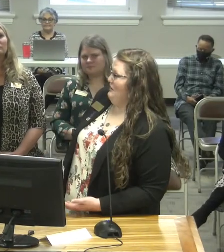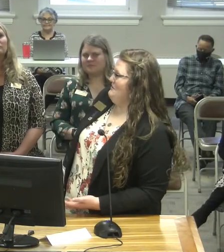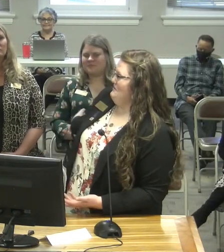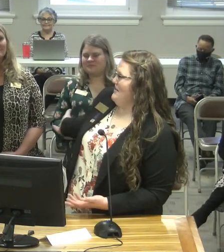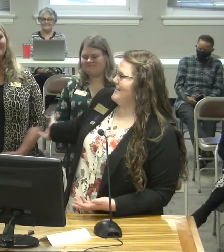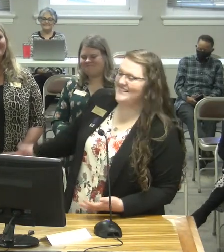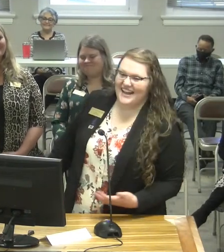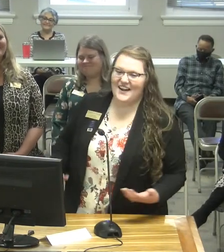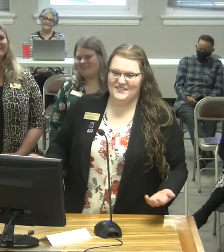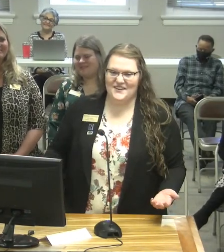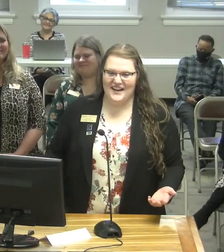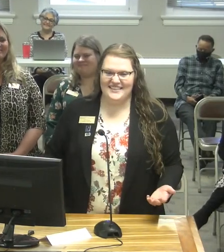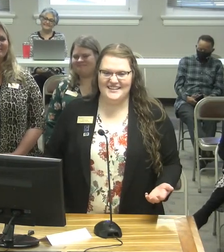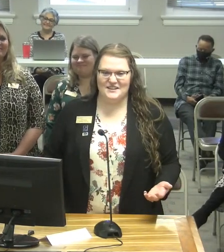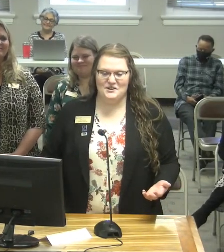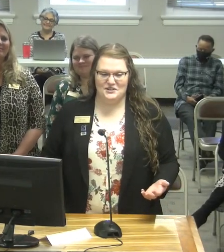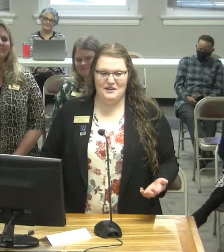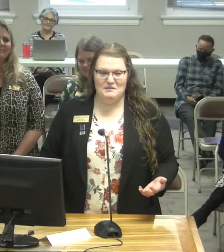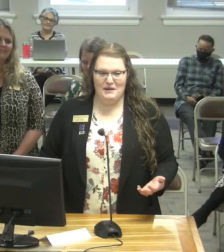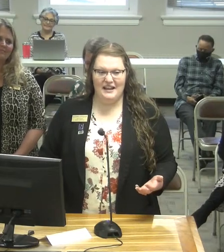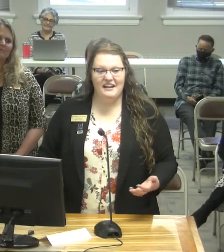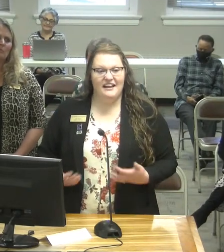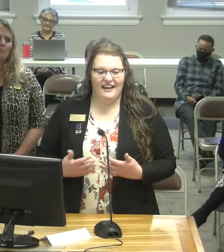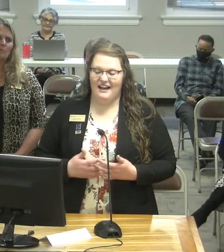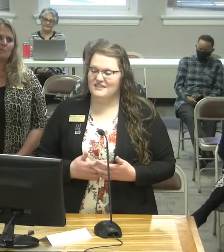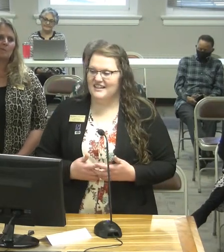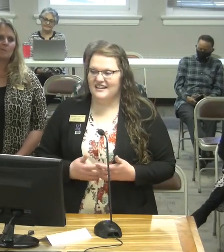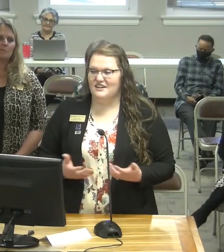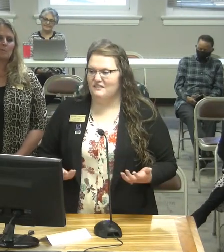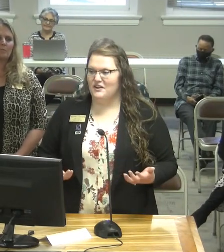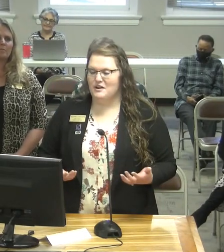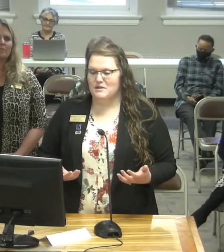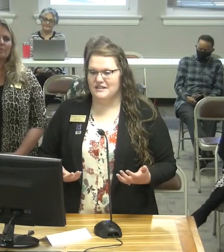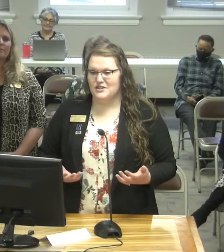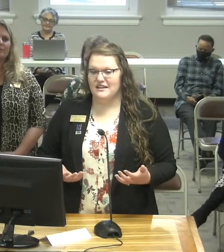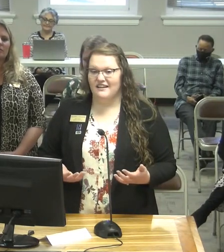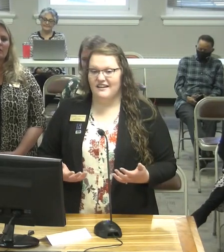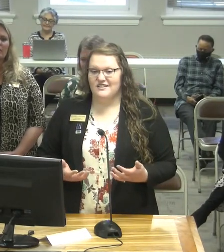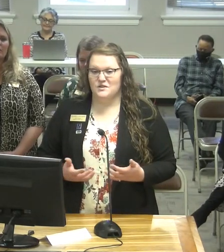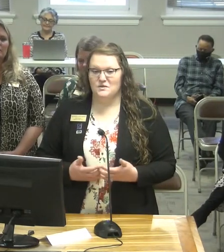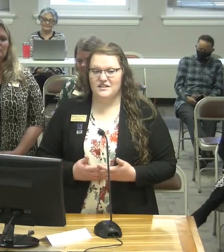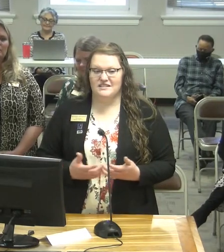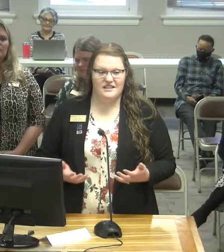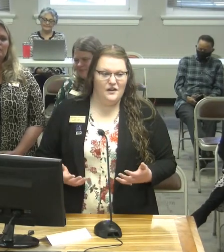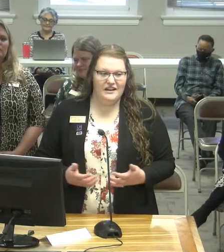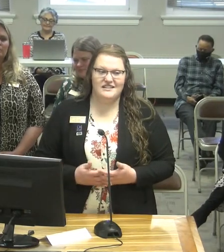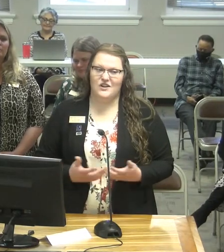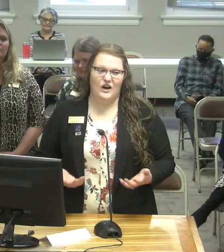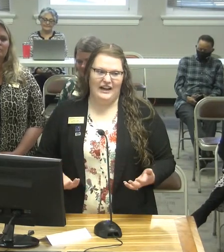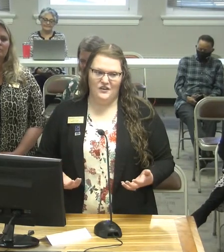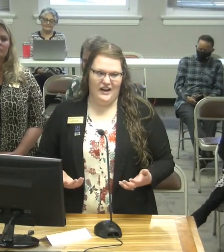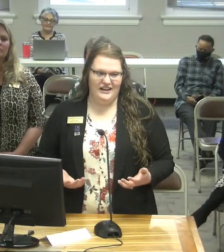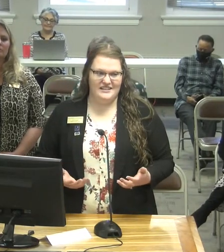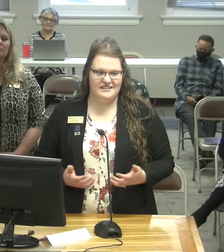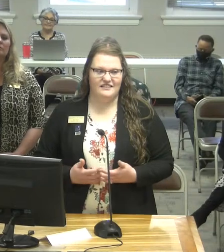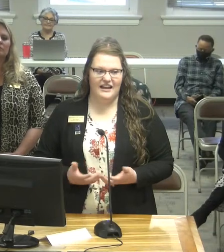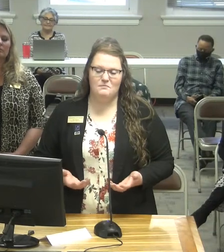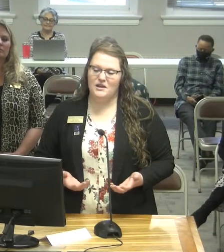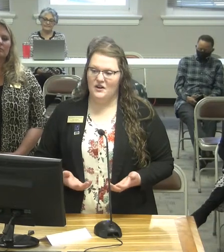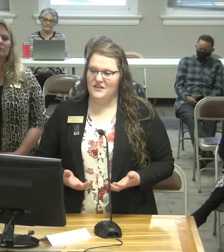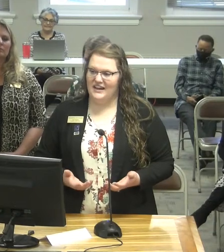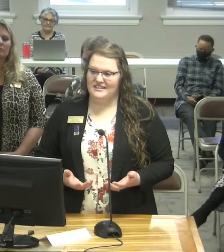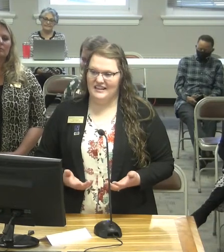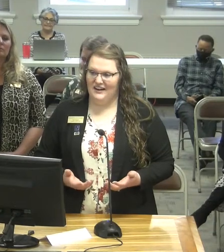toot our own horn to stay home with the great things that we're doing but I would say you know if you're in a position to see greatness call out greatness